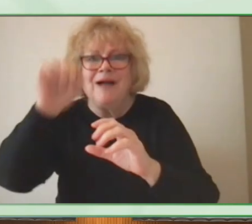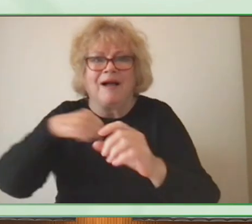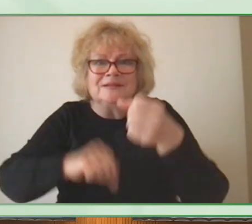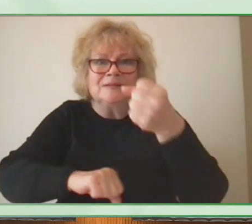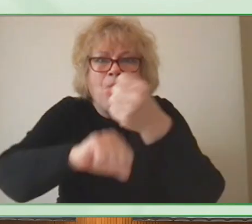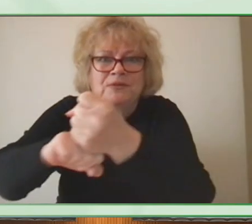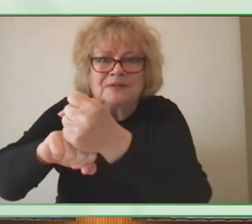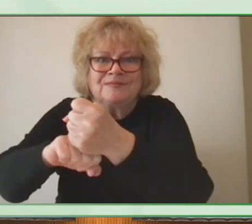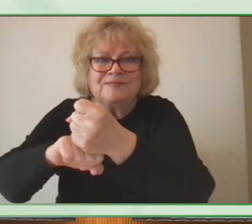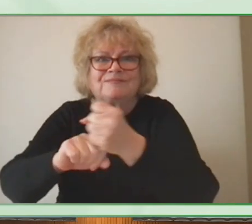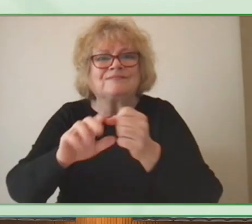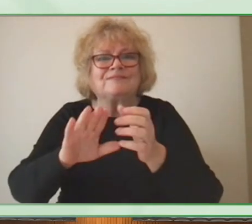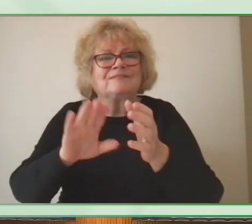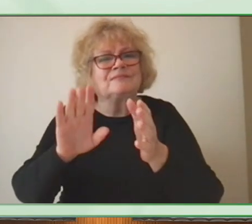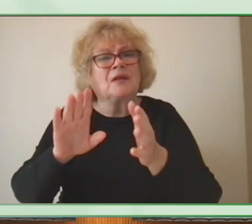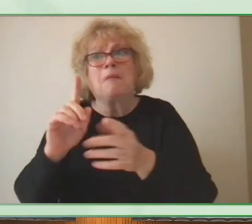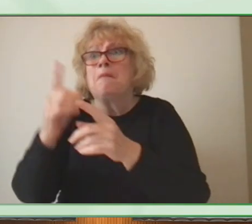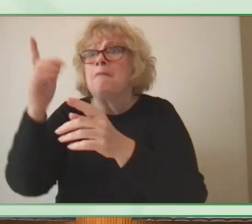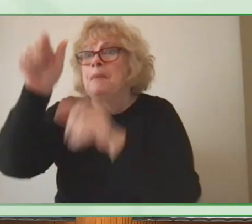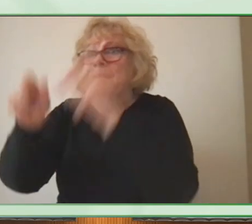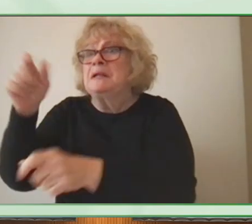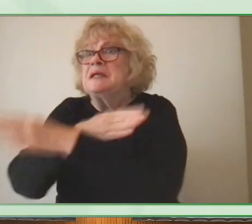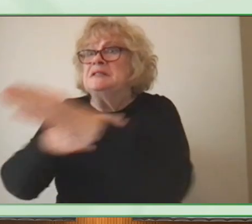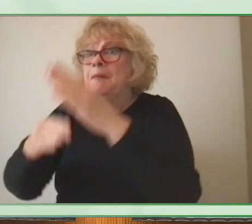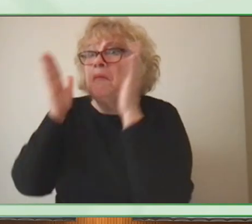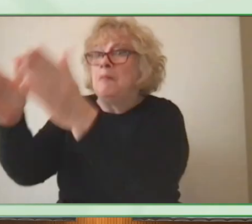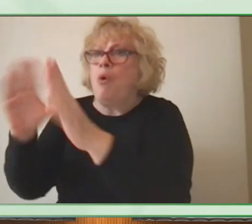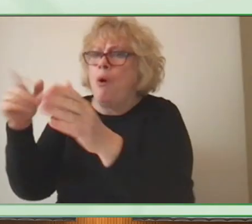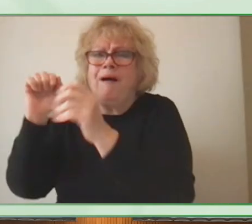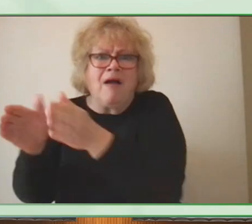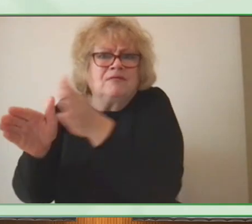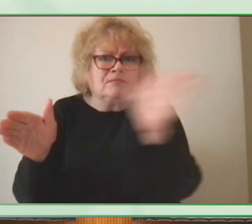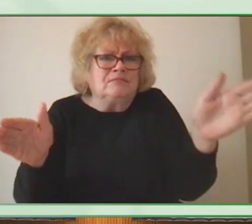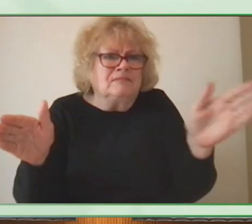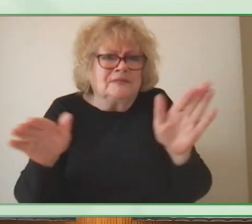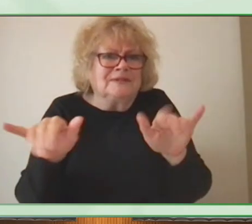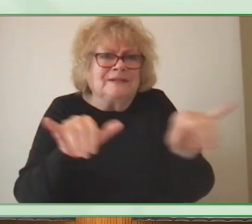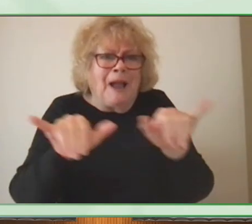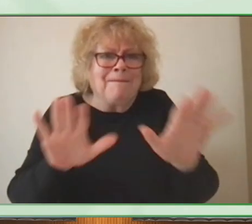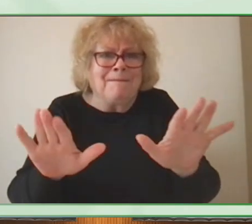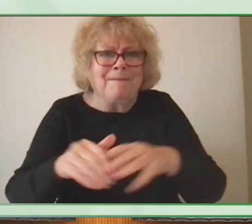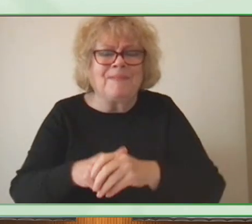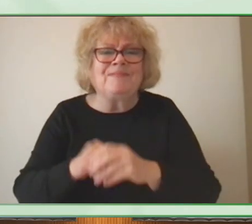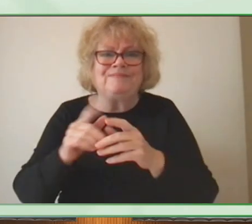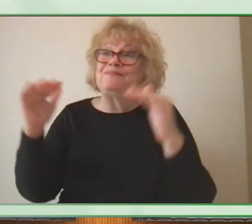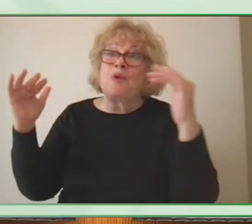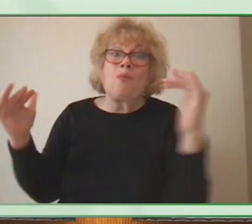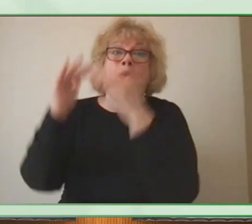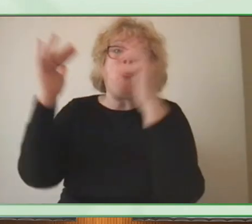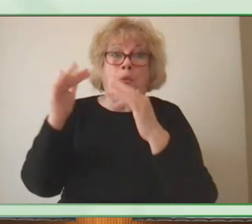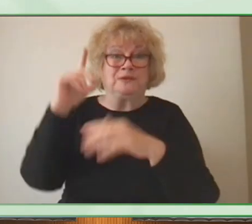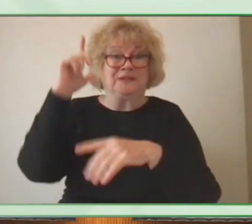organizations who started to provide medical evacuations. Thanks, by the way, for the Nippon Foundation and